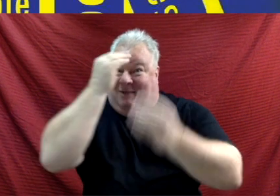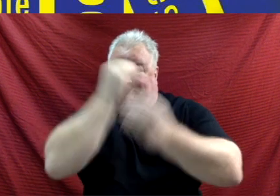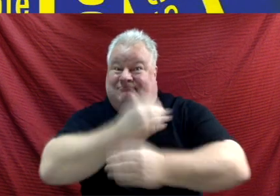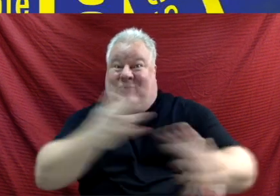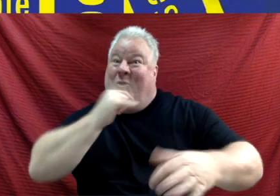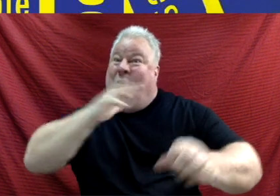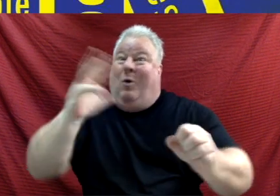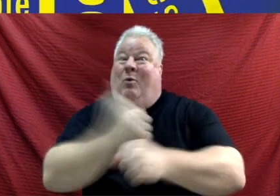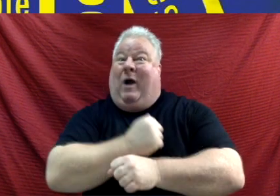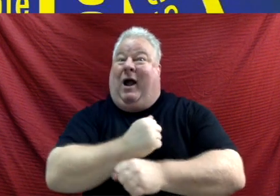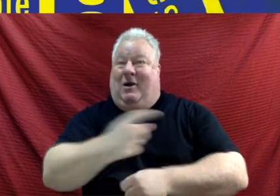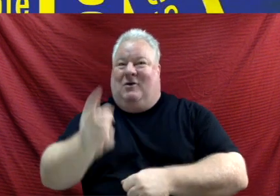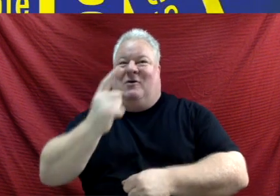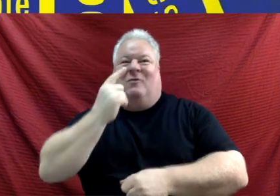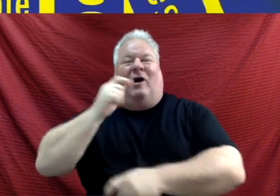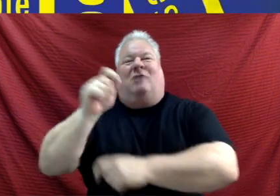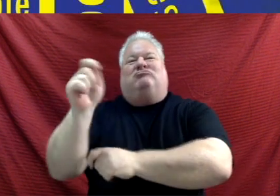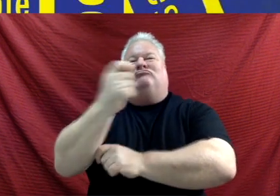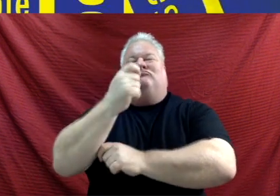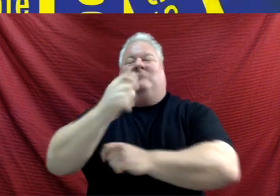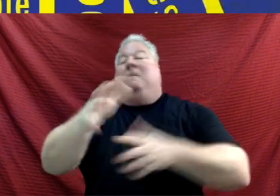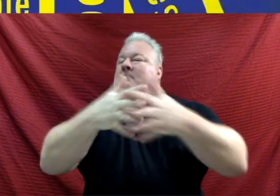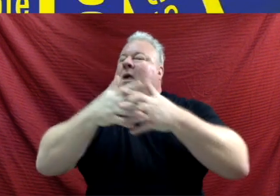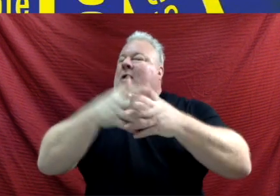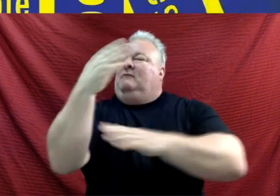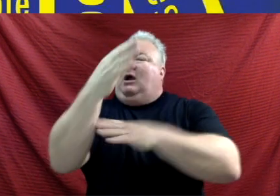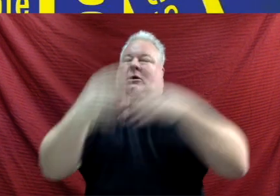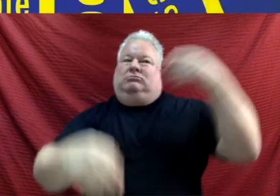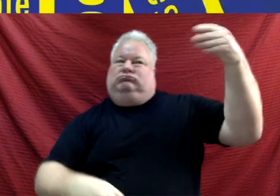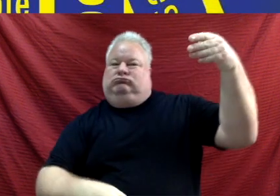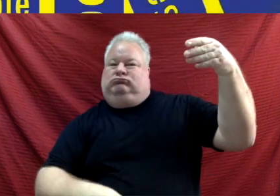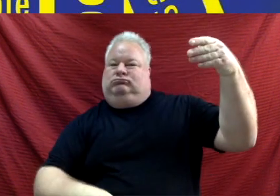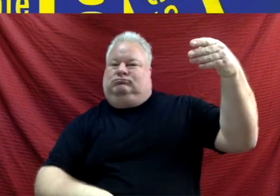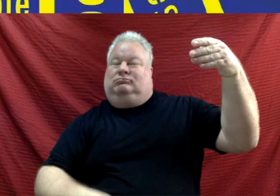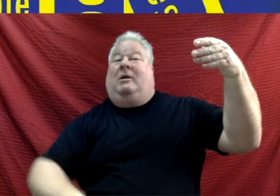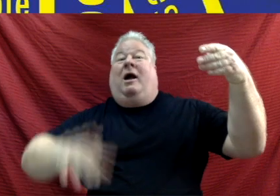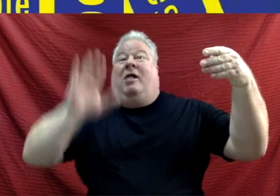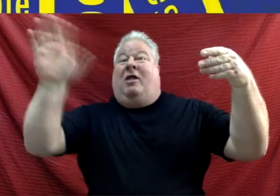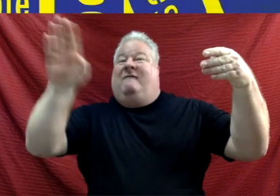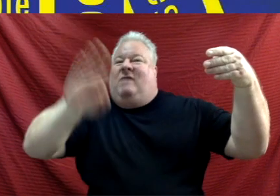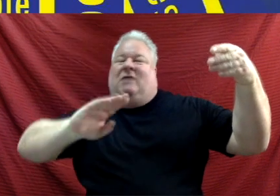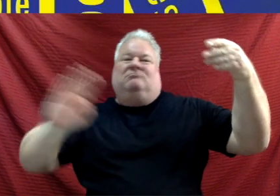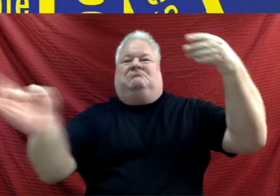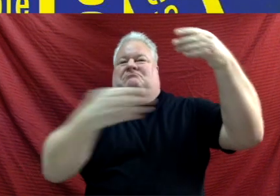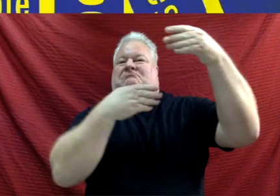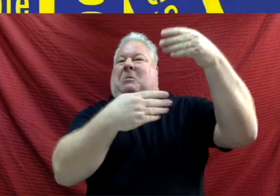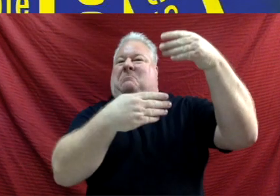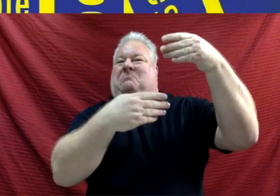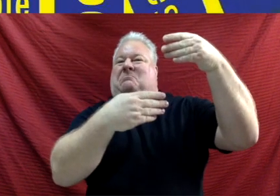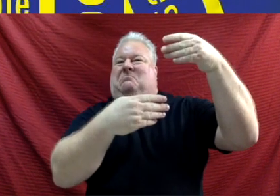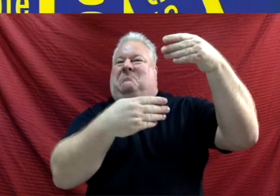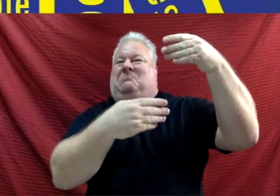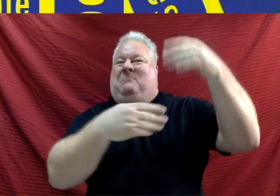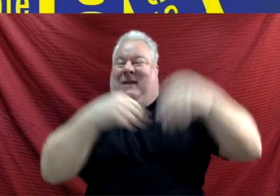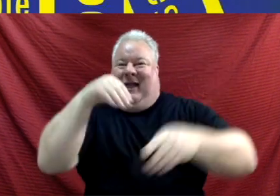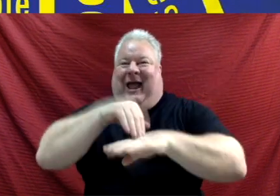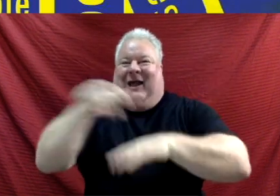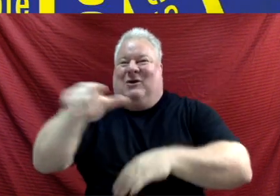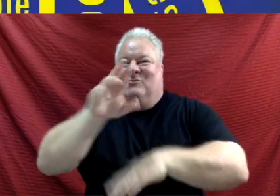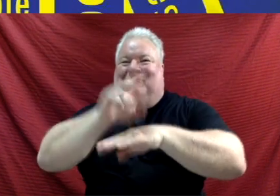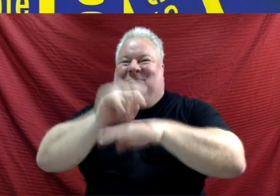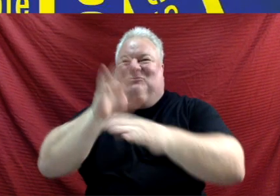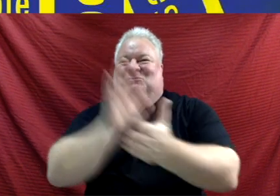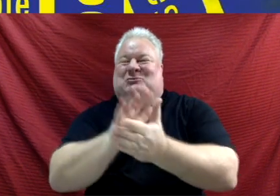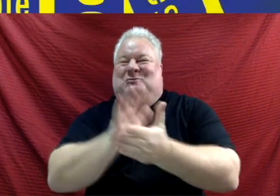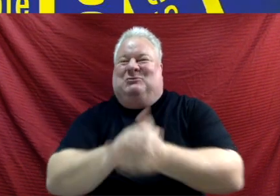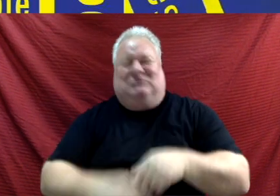their flag flown high next to the American flag in front of Raymond Temple School.